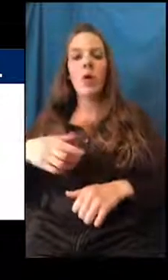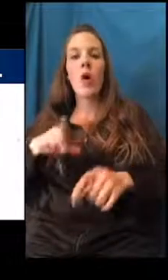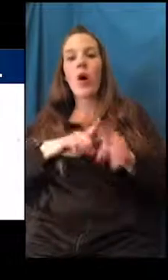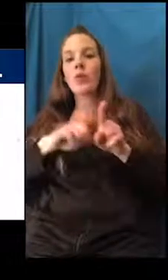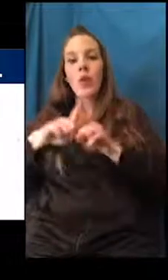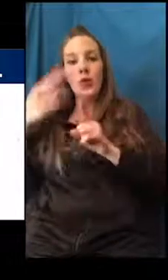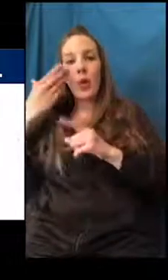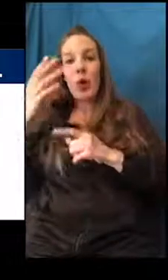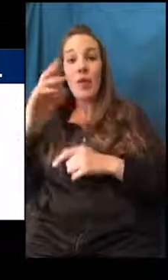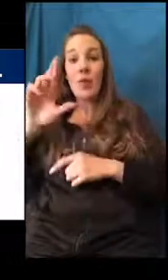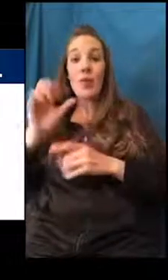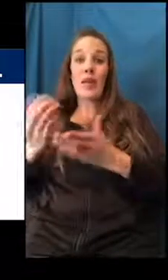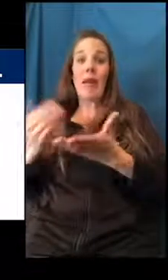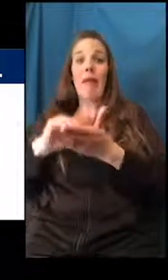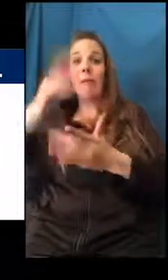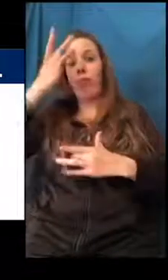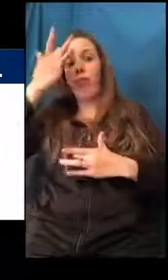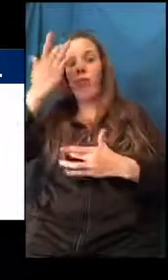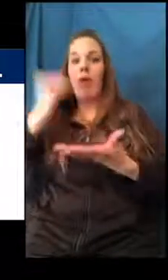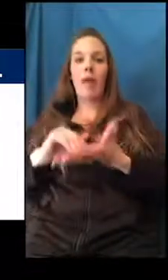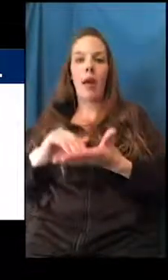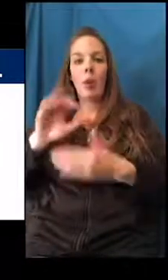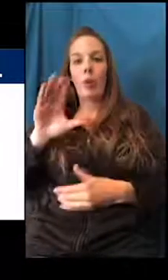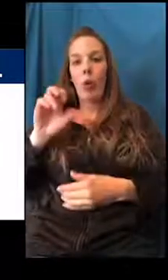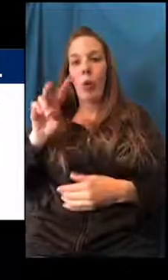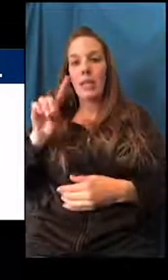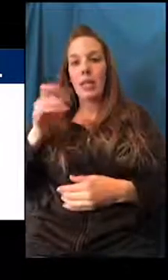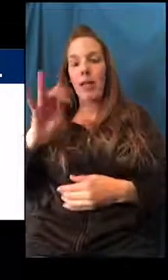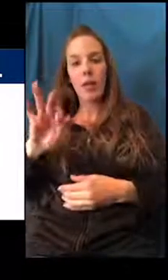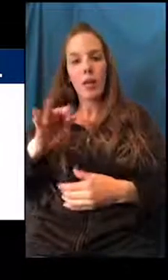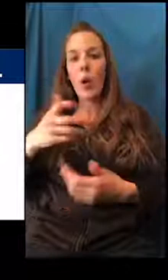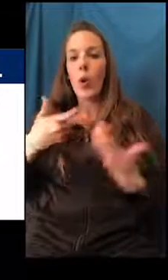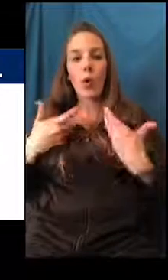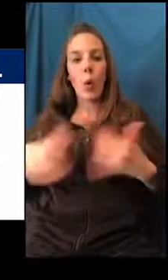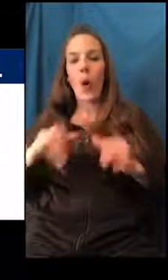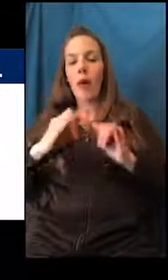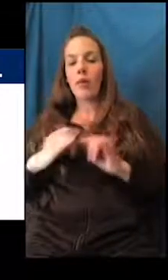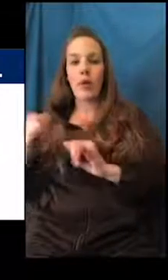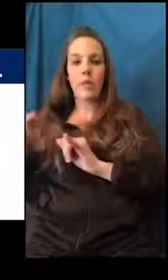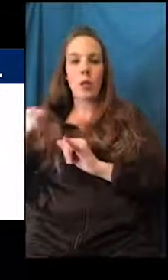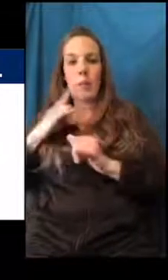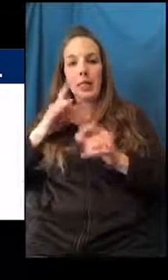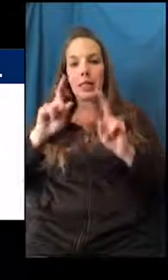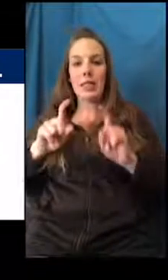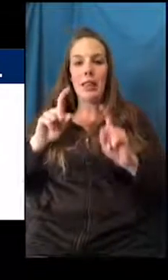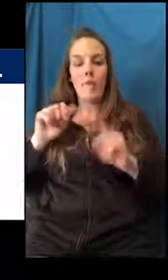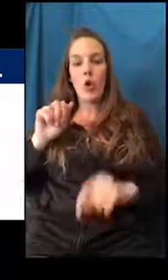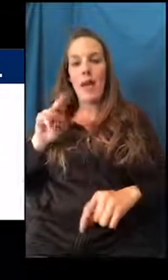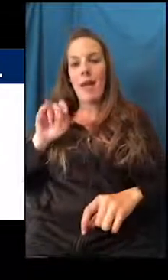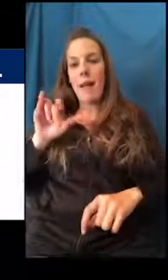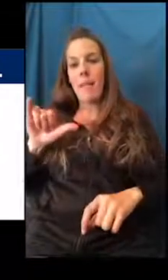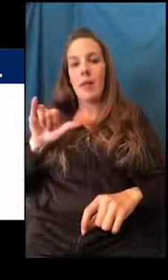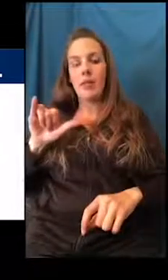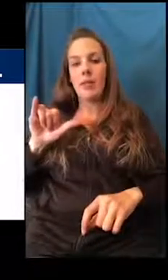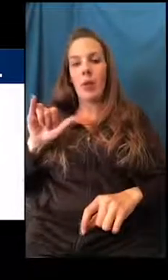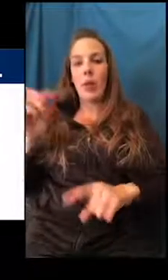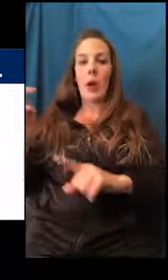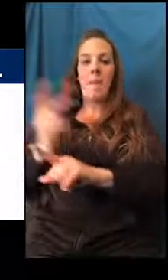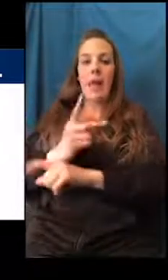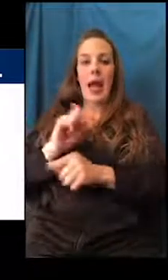reinfected with COVID-19. And we do not want individuals being tested for antibodies as a return to work